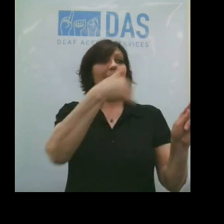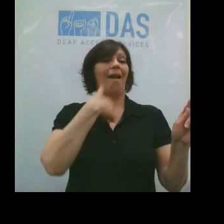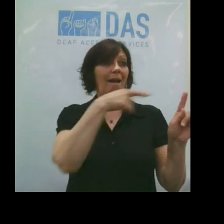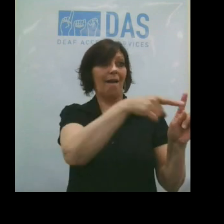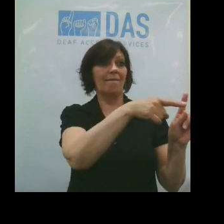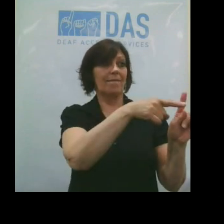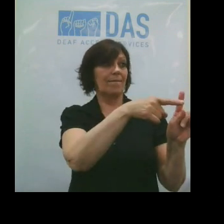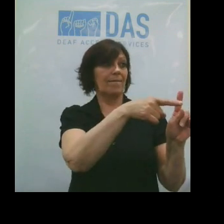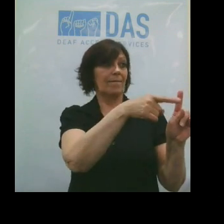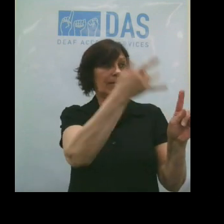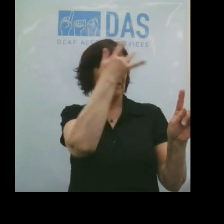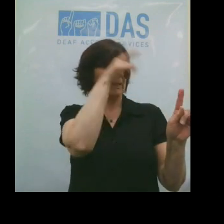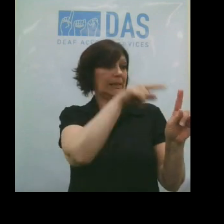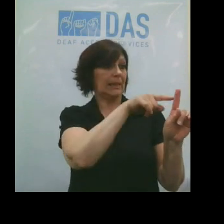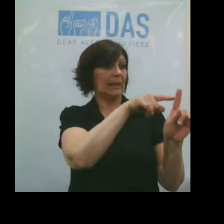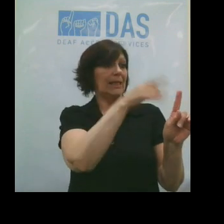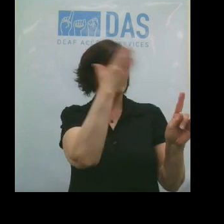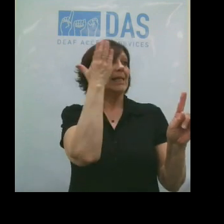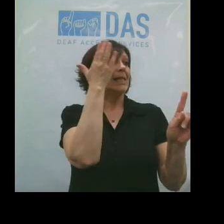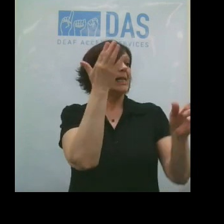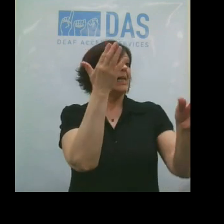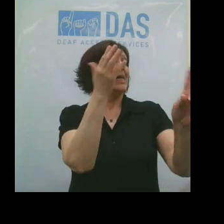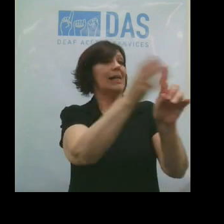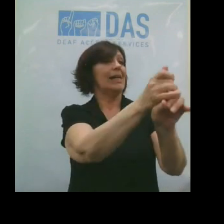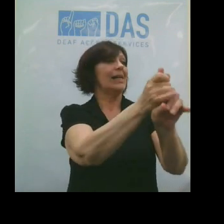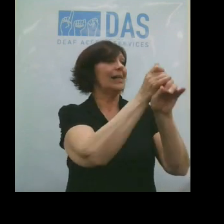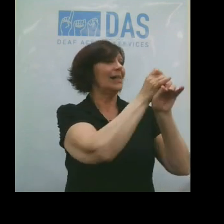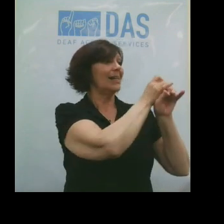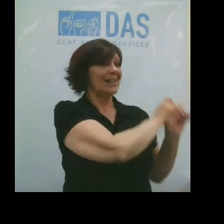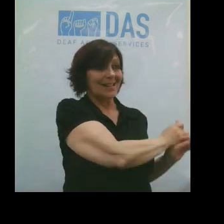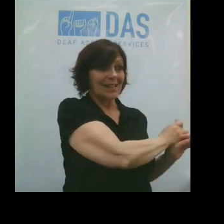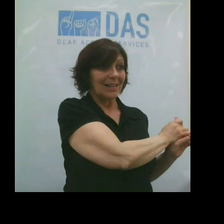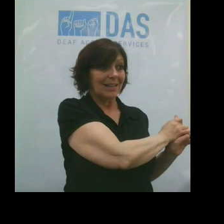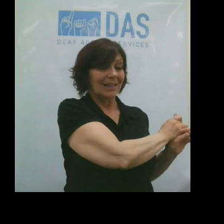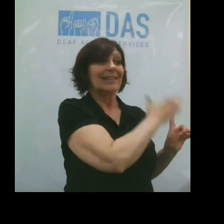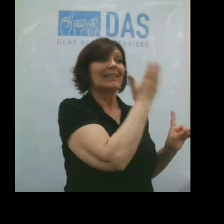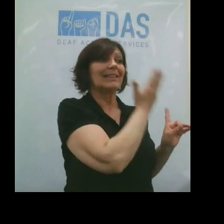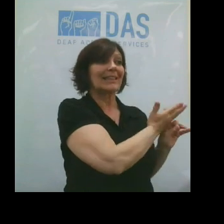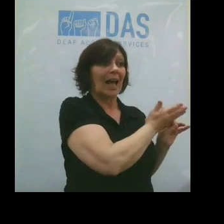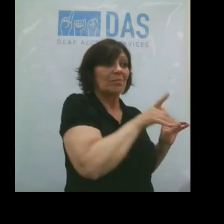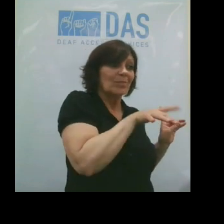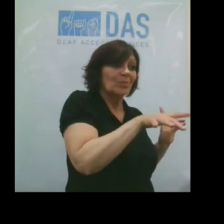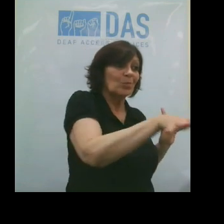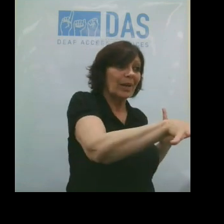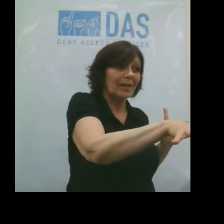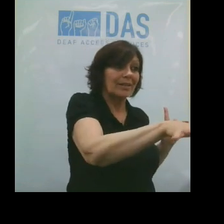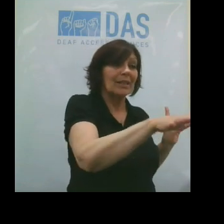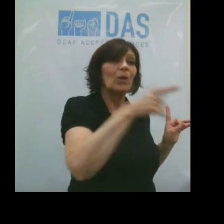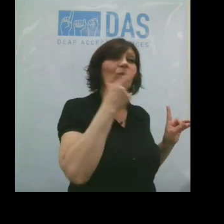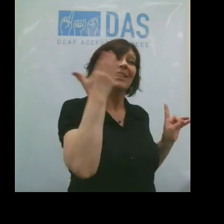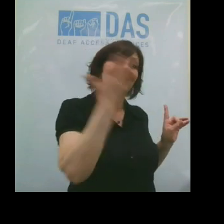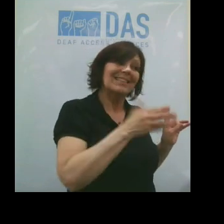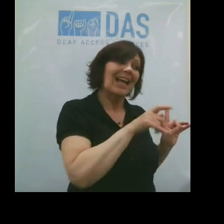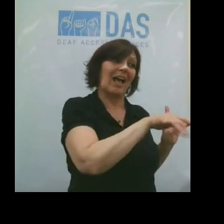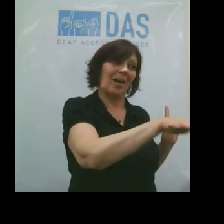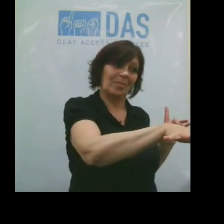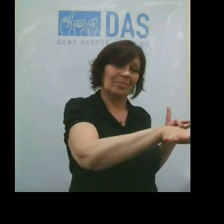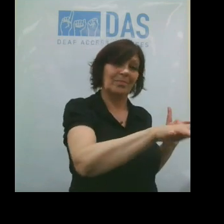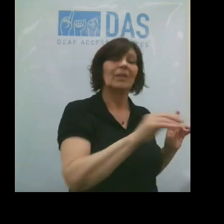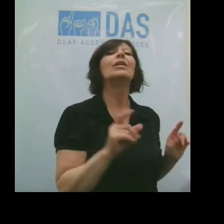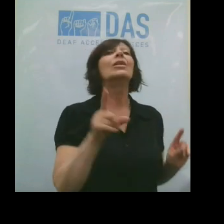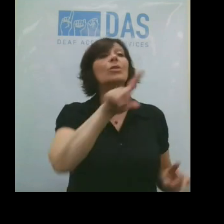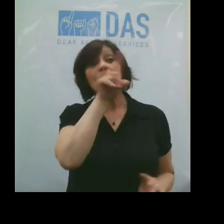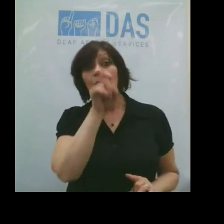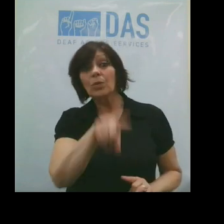are infected with COVID-19, remove them from the rest of the community. It could be wanted to break that chain of transmission. So